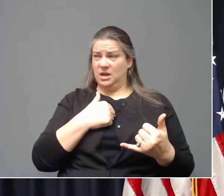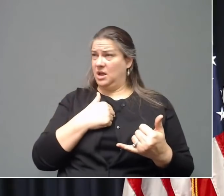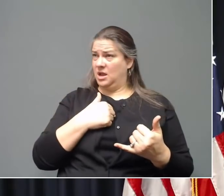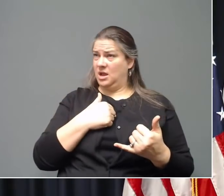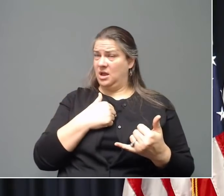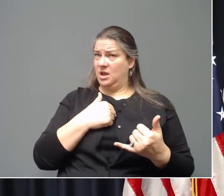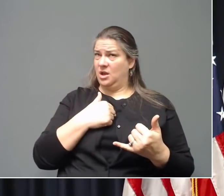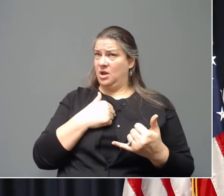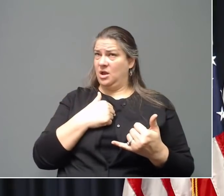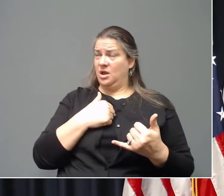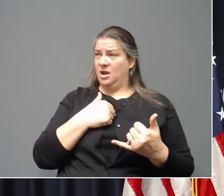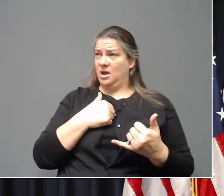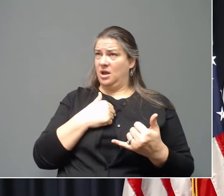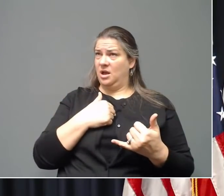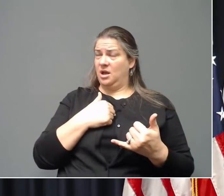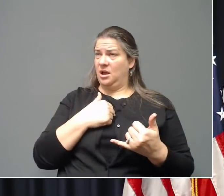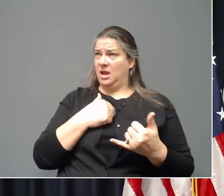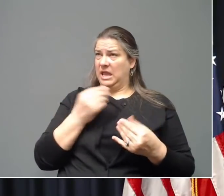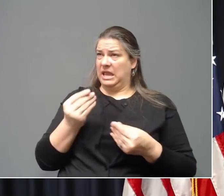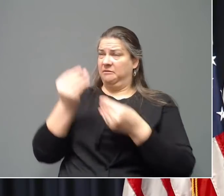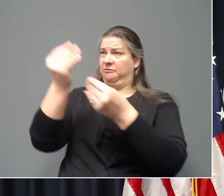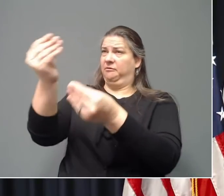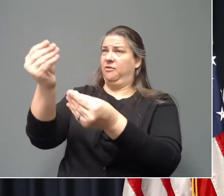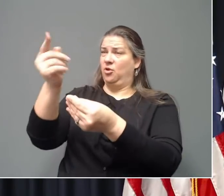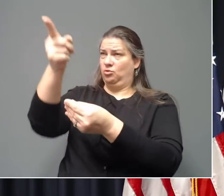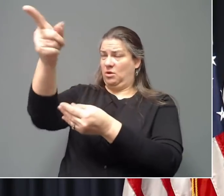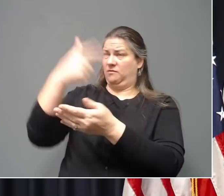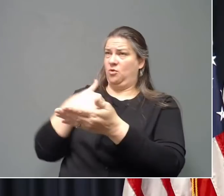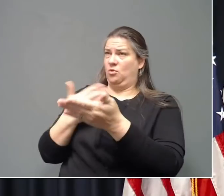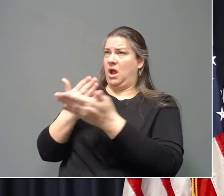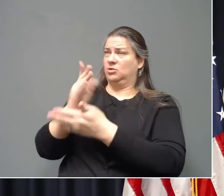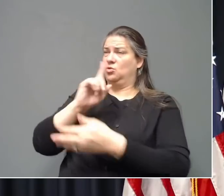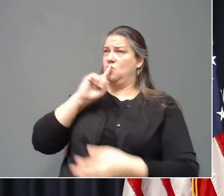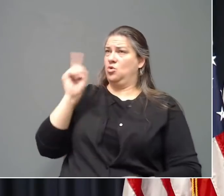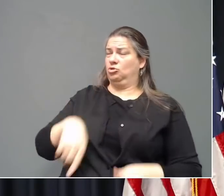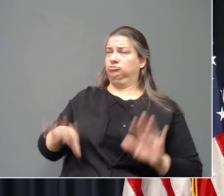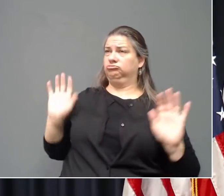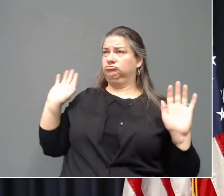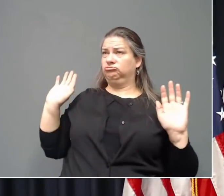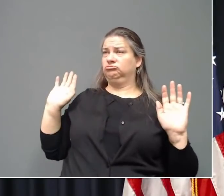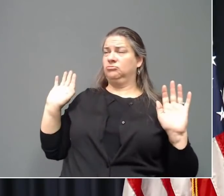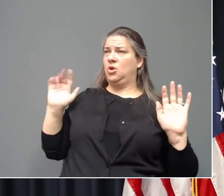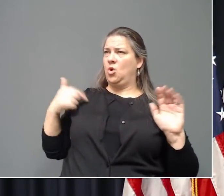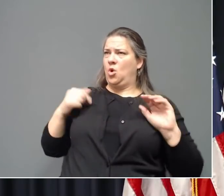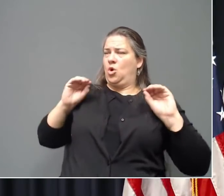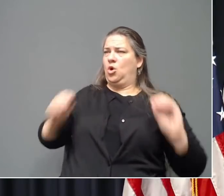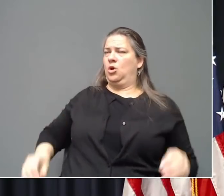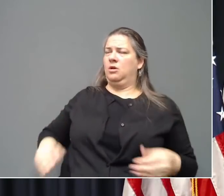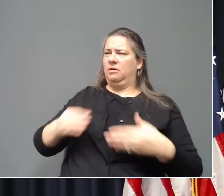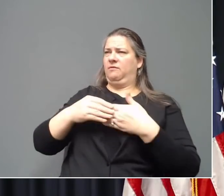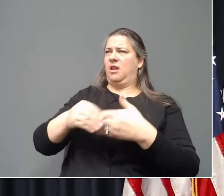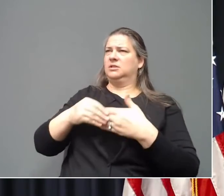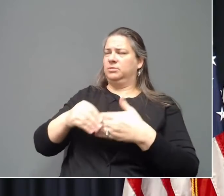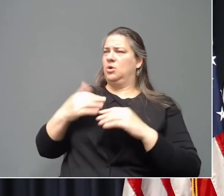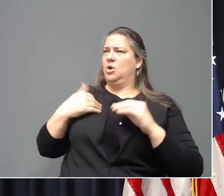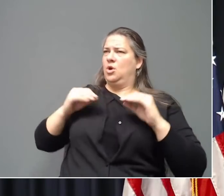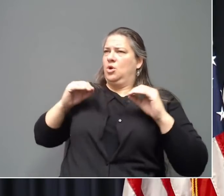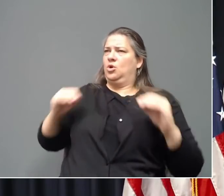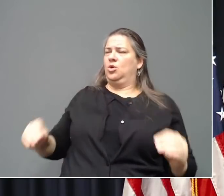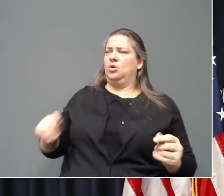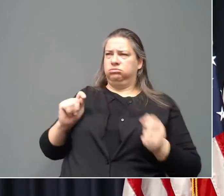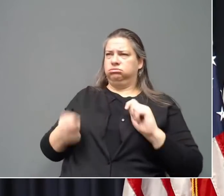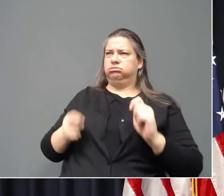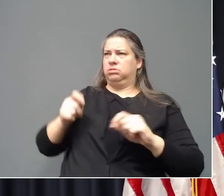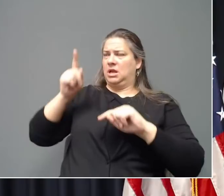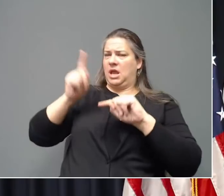reduce our flexibility to where we would have less ability to respond than just about any other state in the country. I've shown